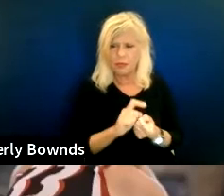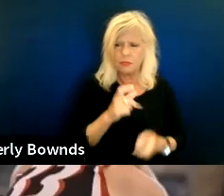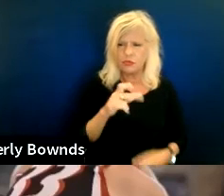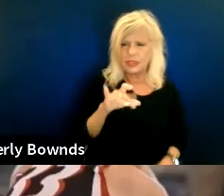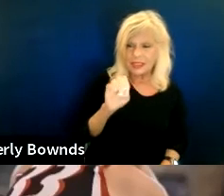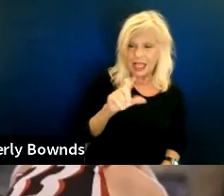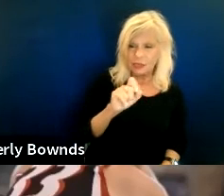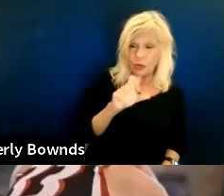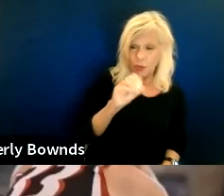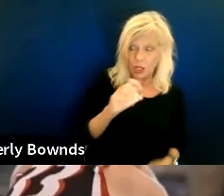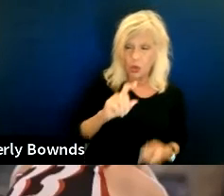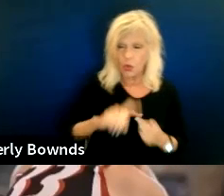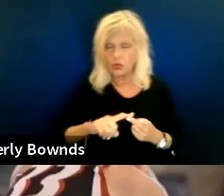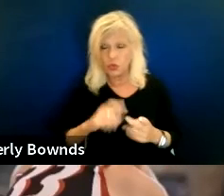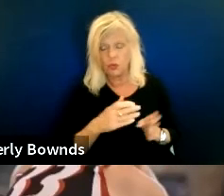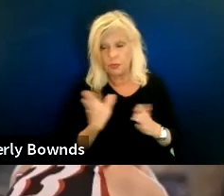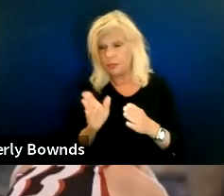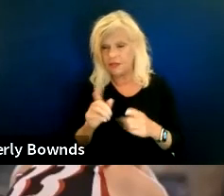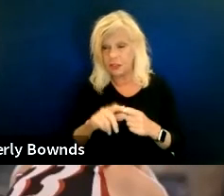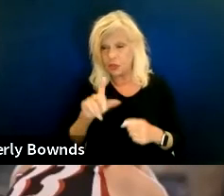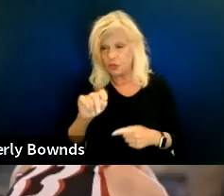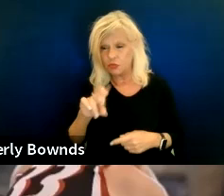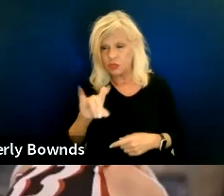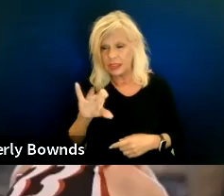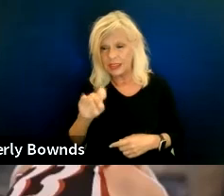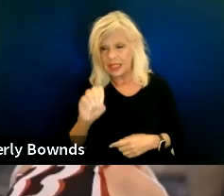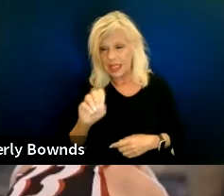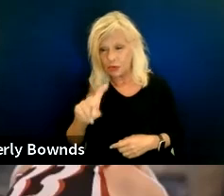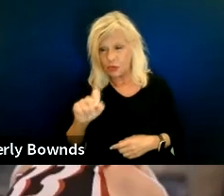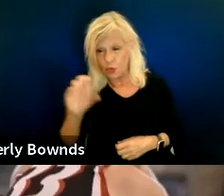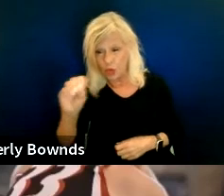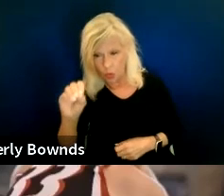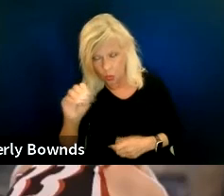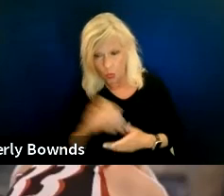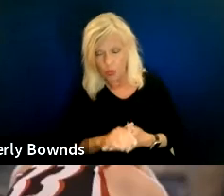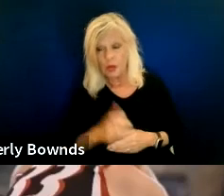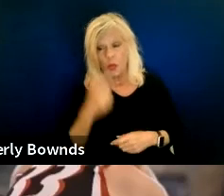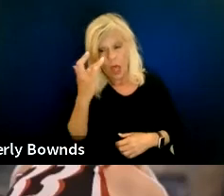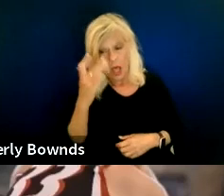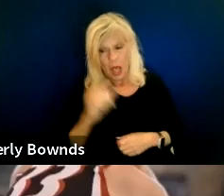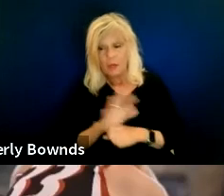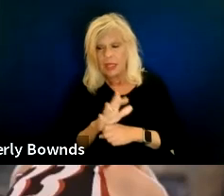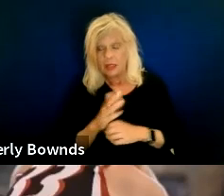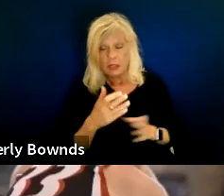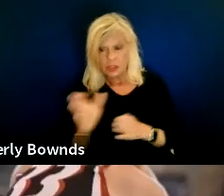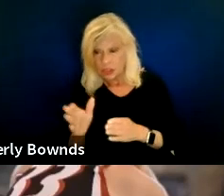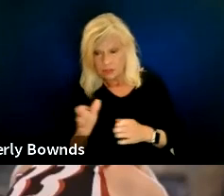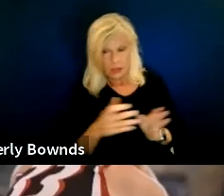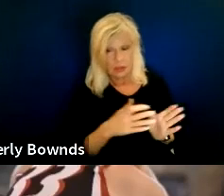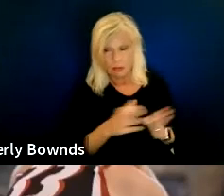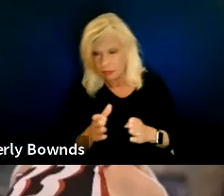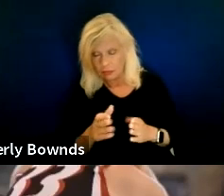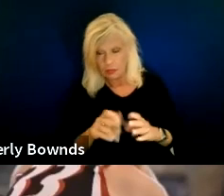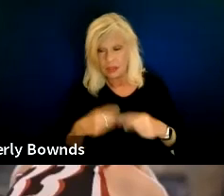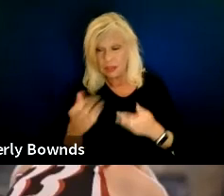1.0 to the pivot we made to PRECISE 2.0 as the pandemic shifted how we delivered programs.